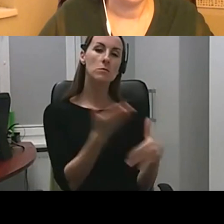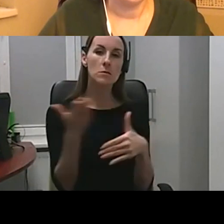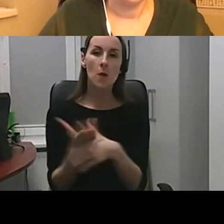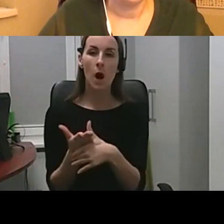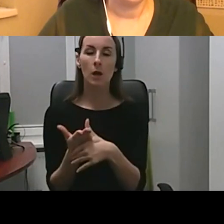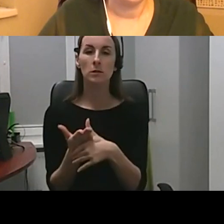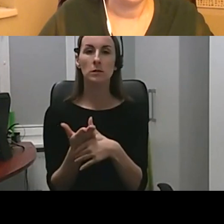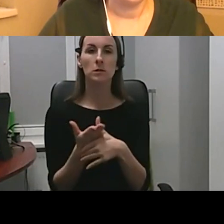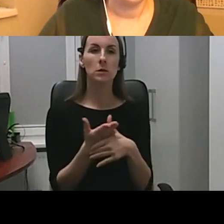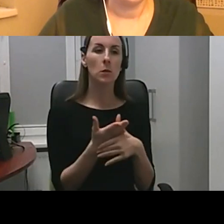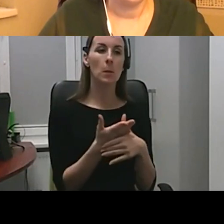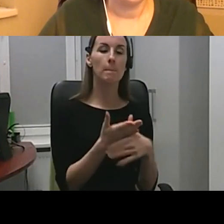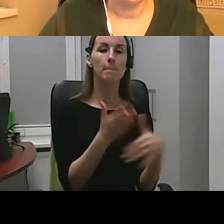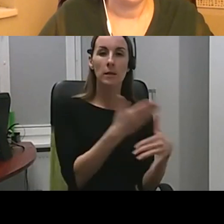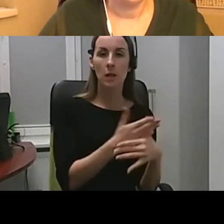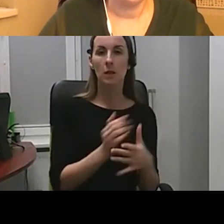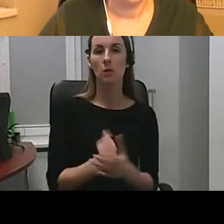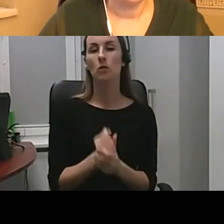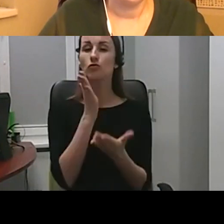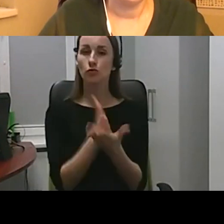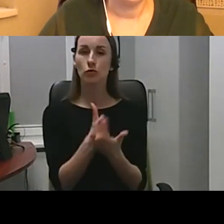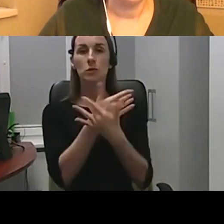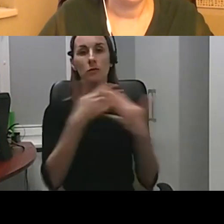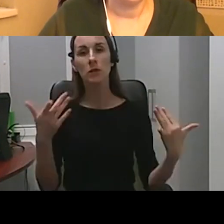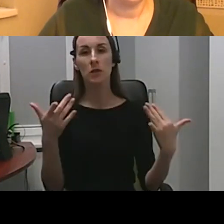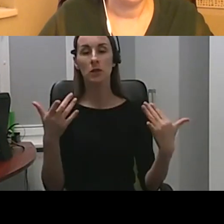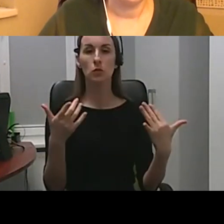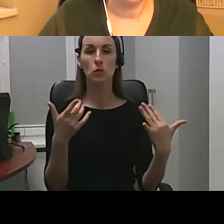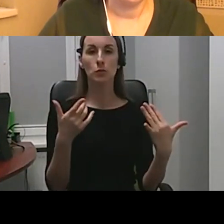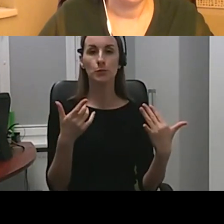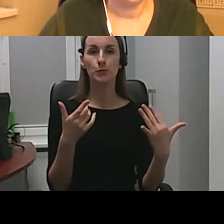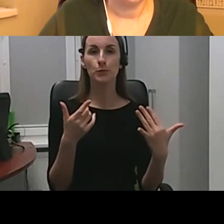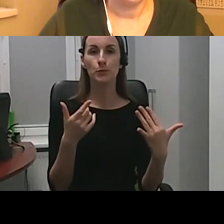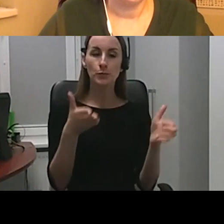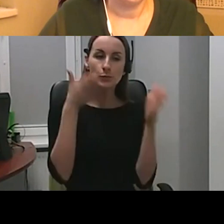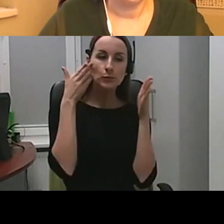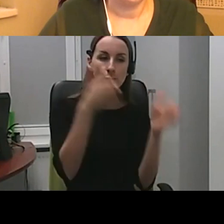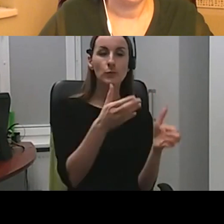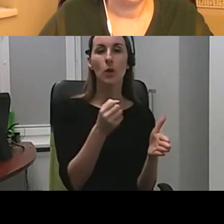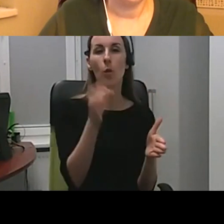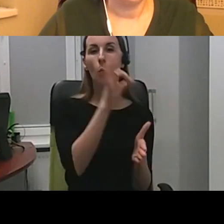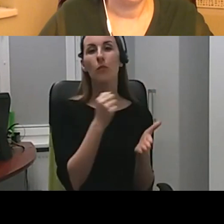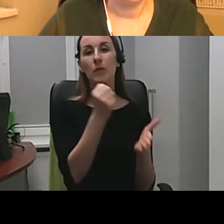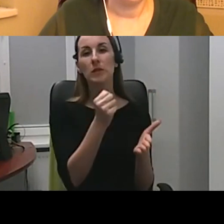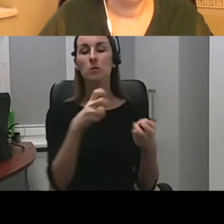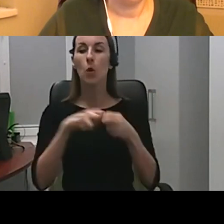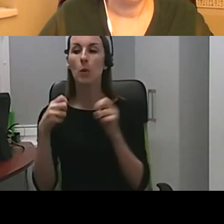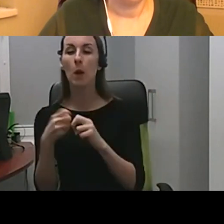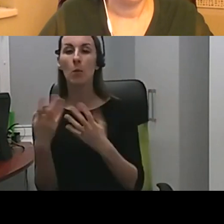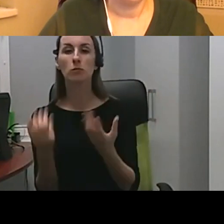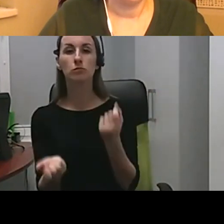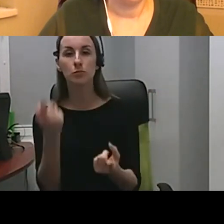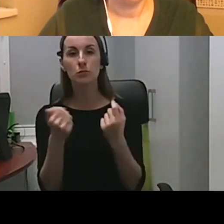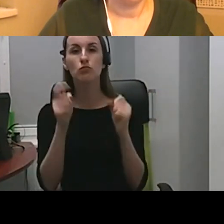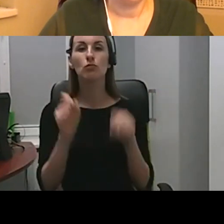multiple initiatives, crowdfunded platforms. You can tweet about this particular discussion or other discussions